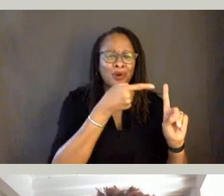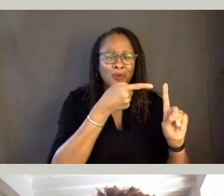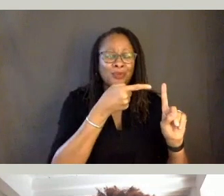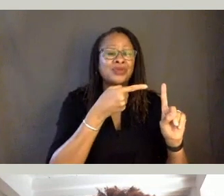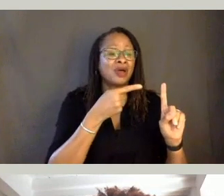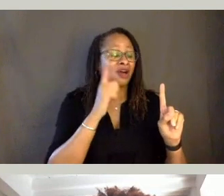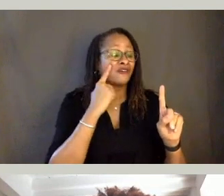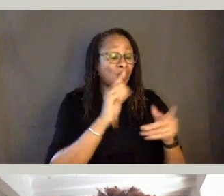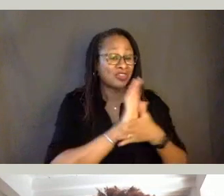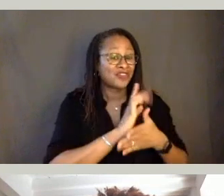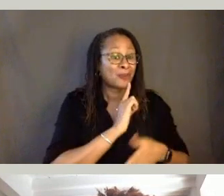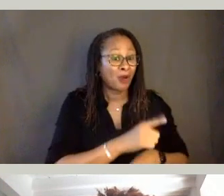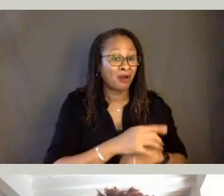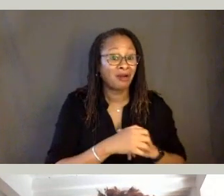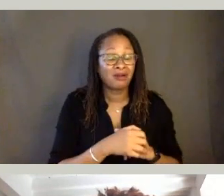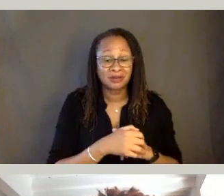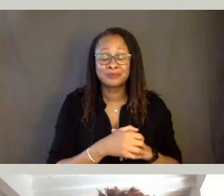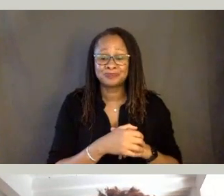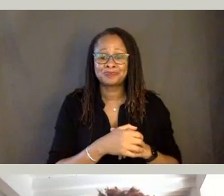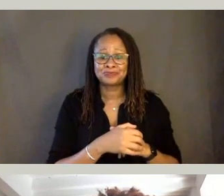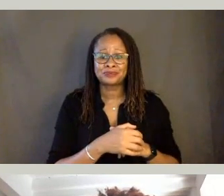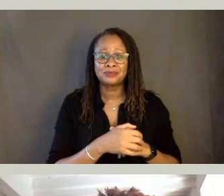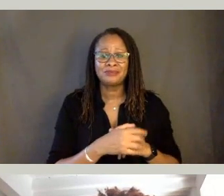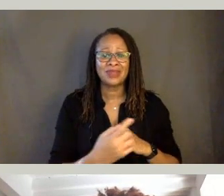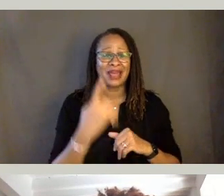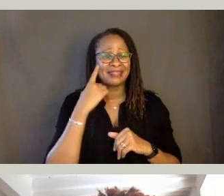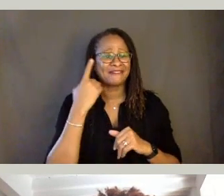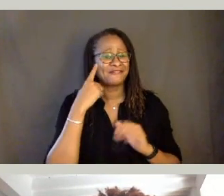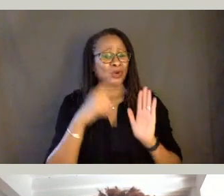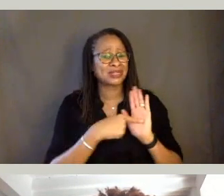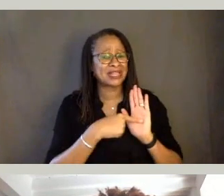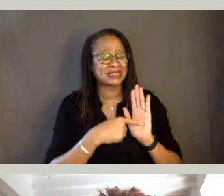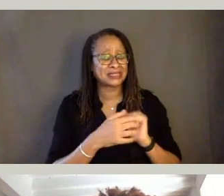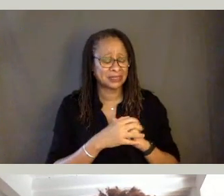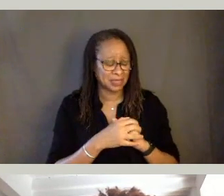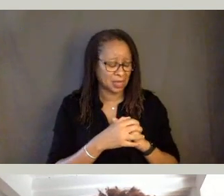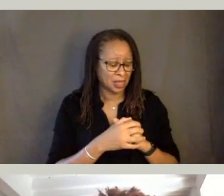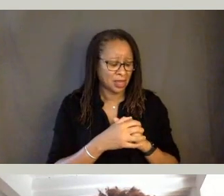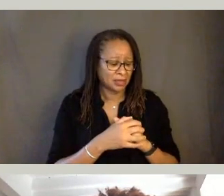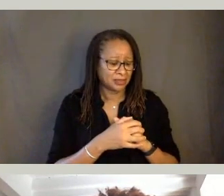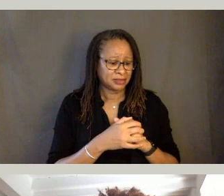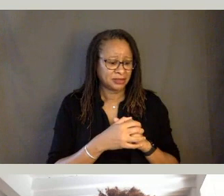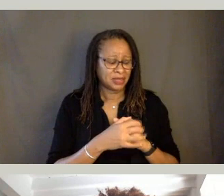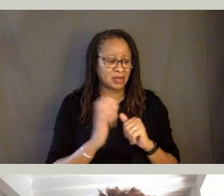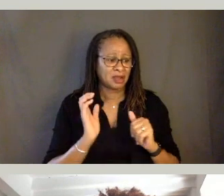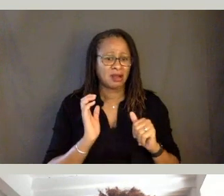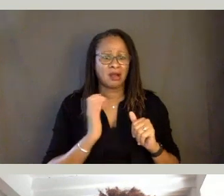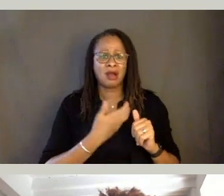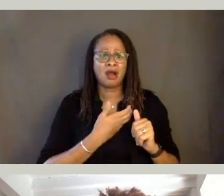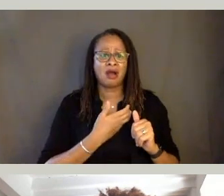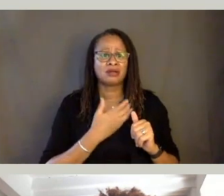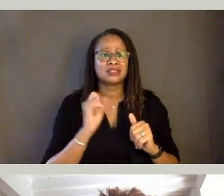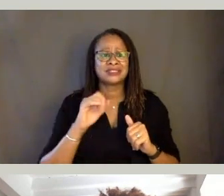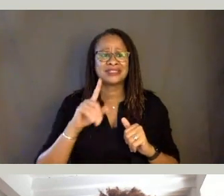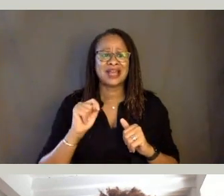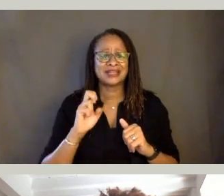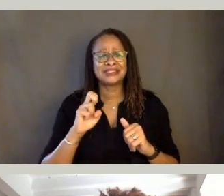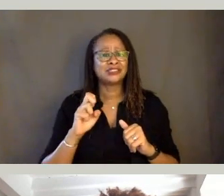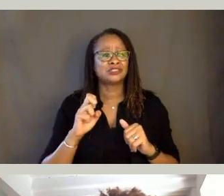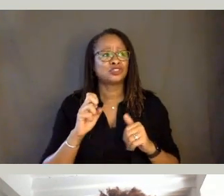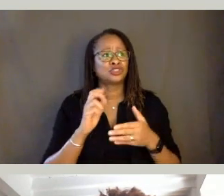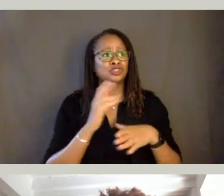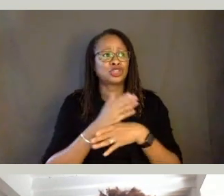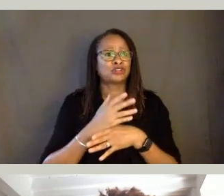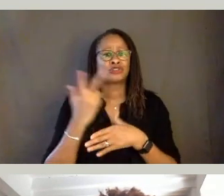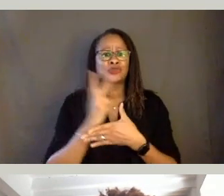goals for the film are. And I think, for instance, for some of the films, our slate this year is shared at 3 weeks from now. So we're deep in the